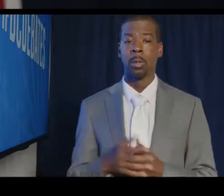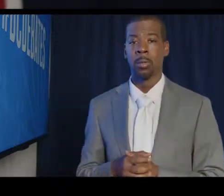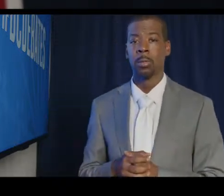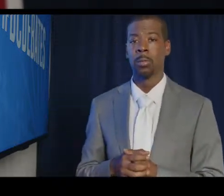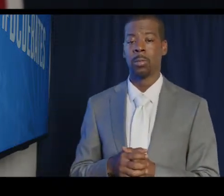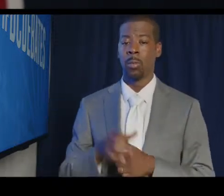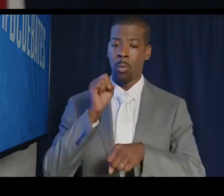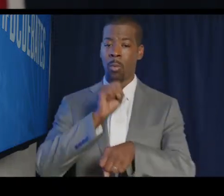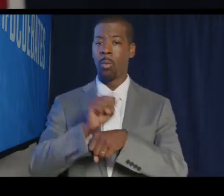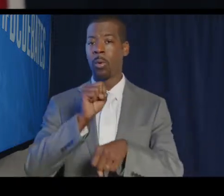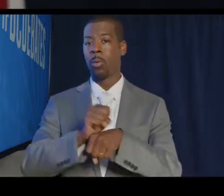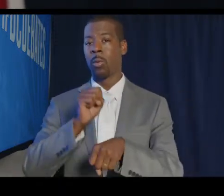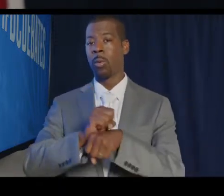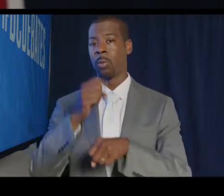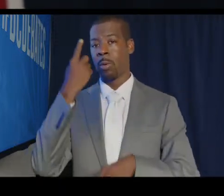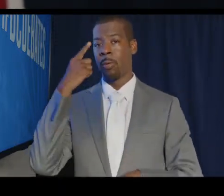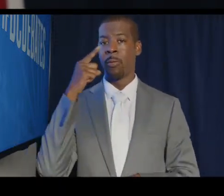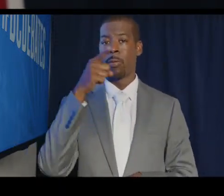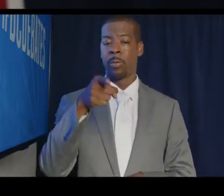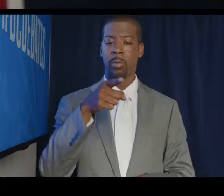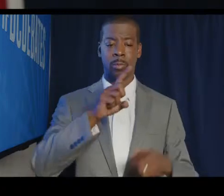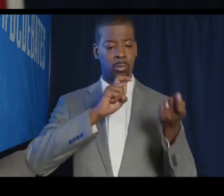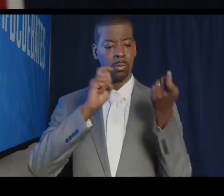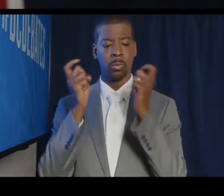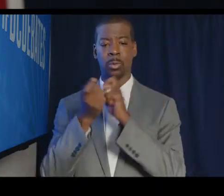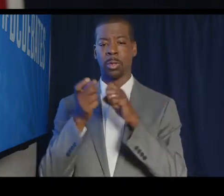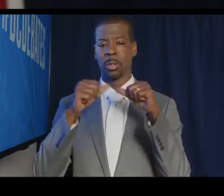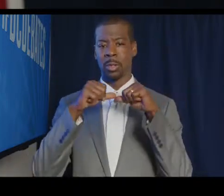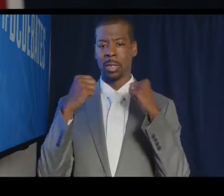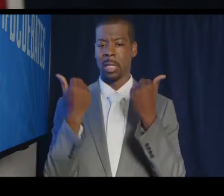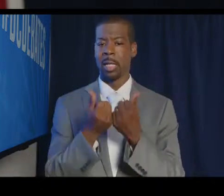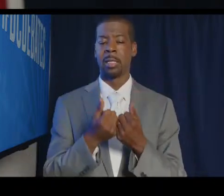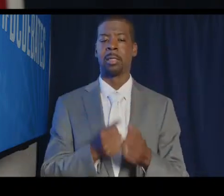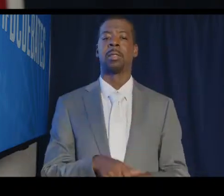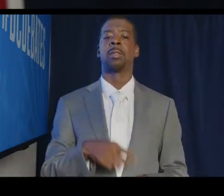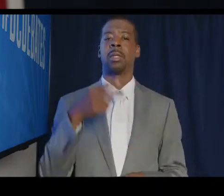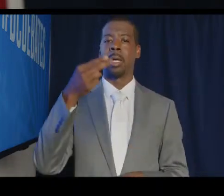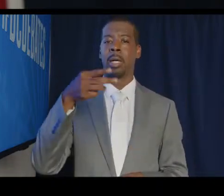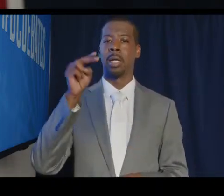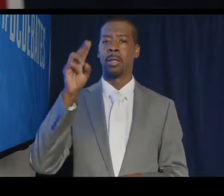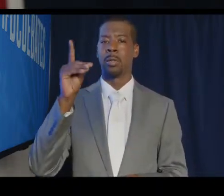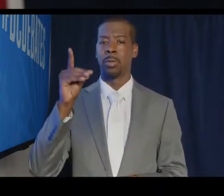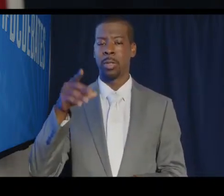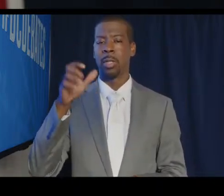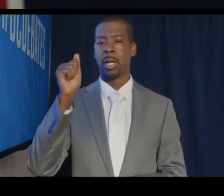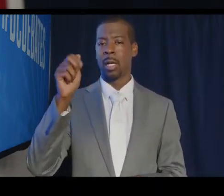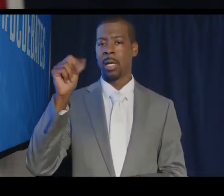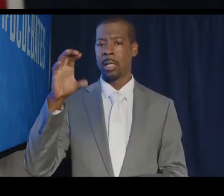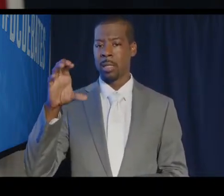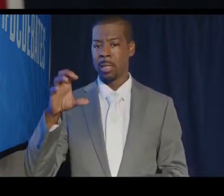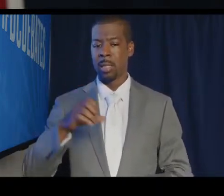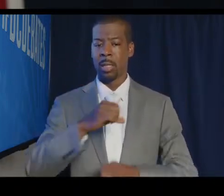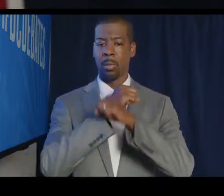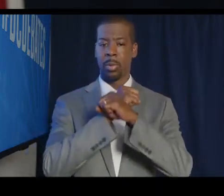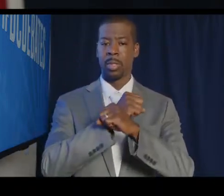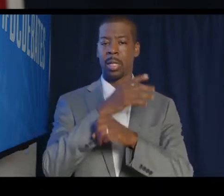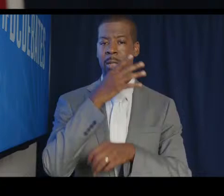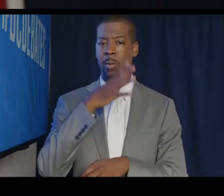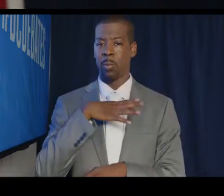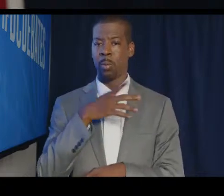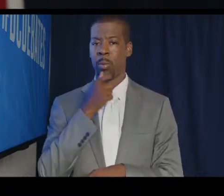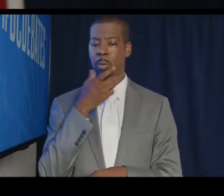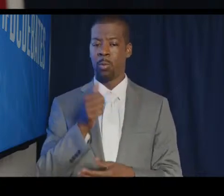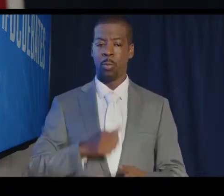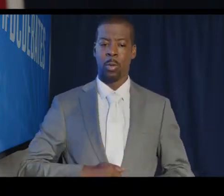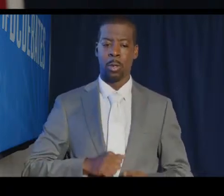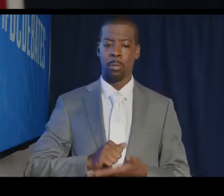done for you, reforming agencies to make them work like public housing, like the Office of ANC, protecting women seeking abortions and